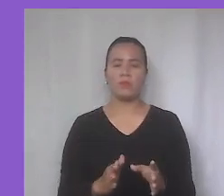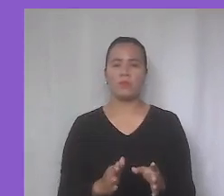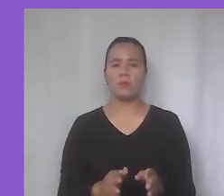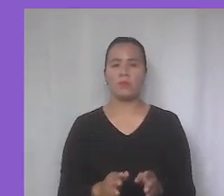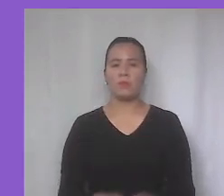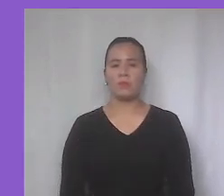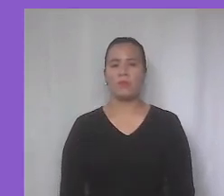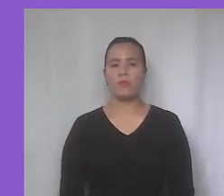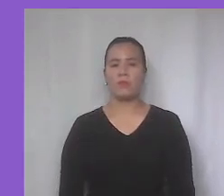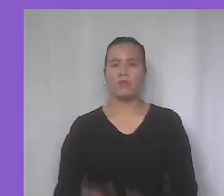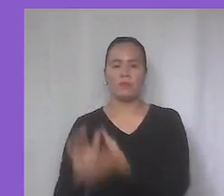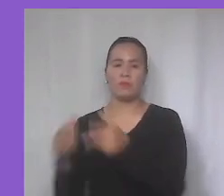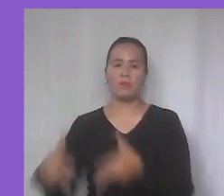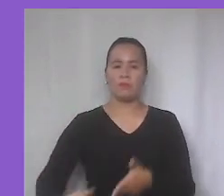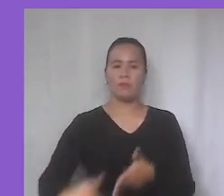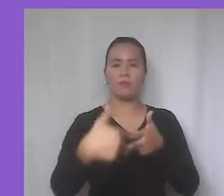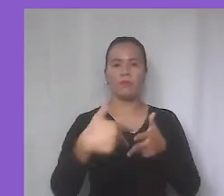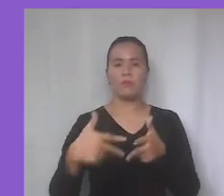applause.